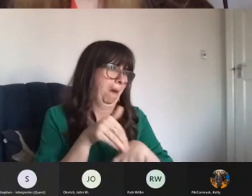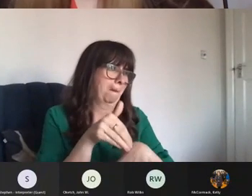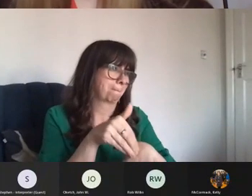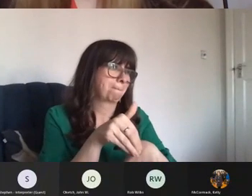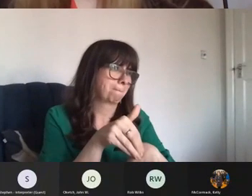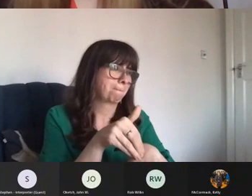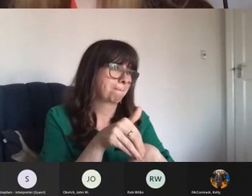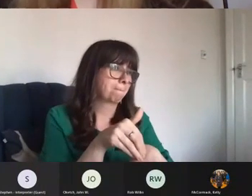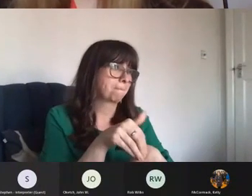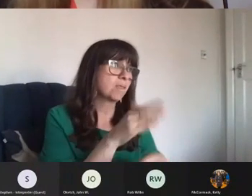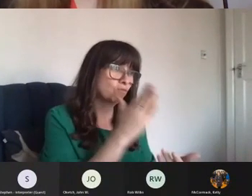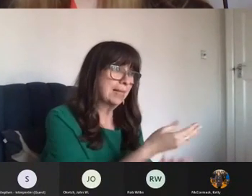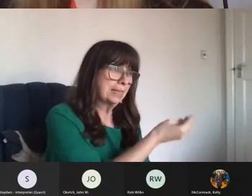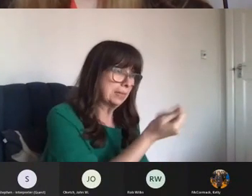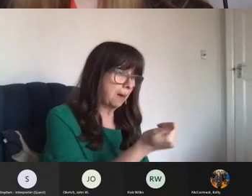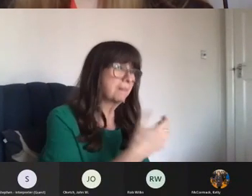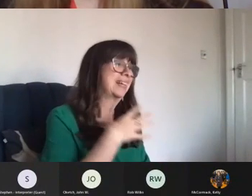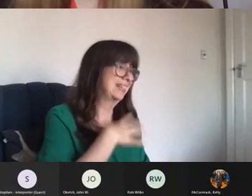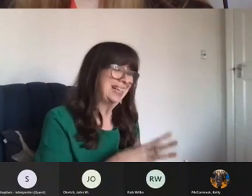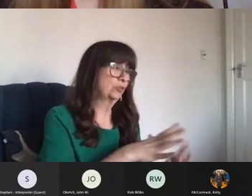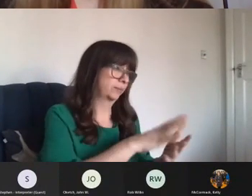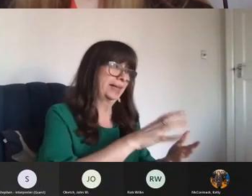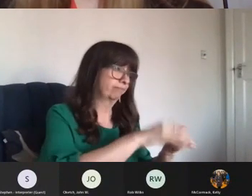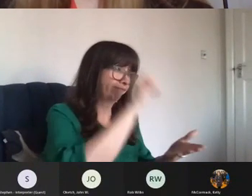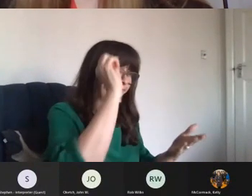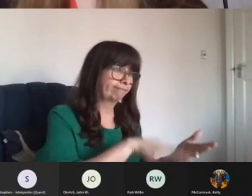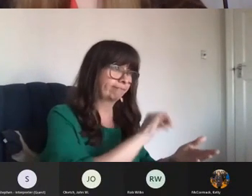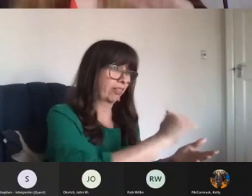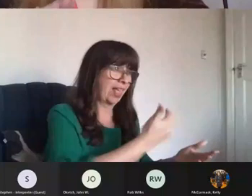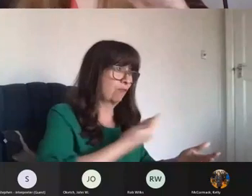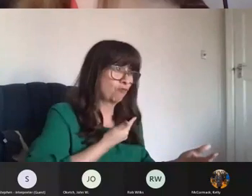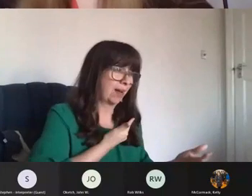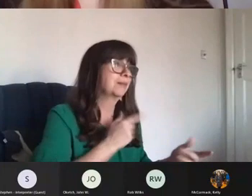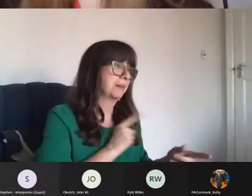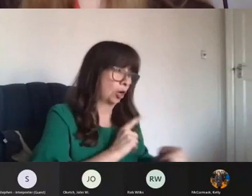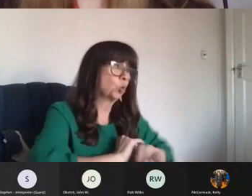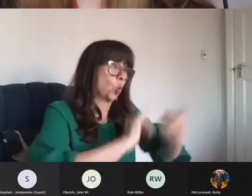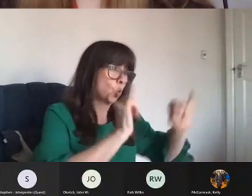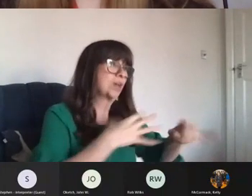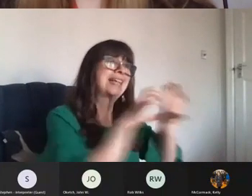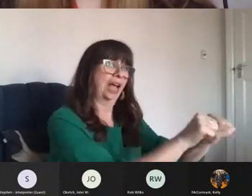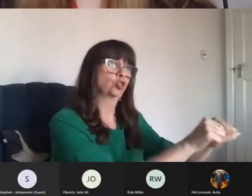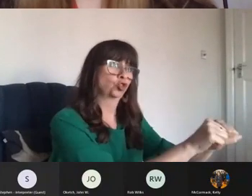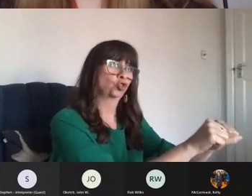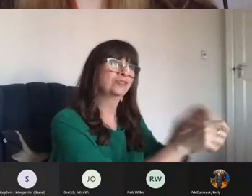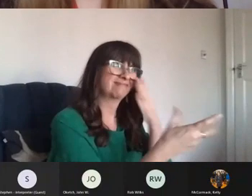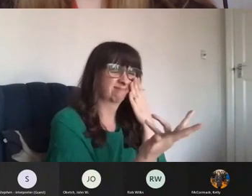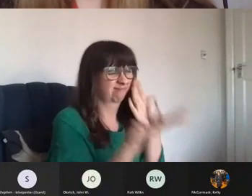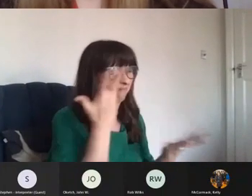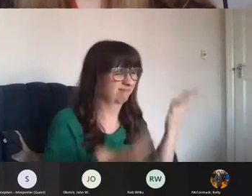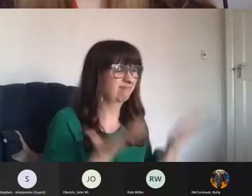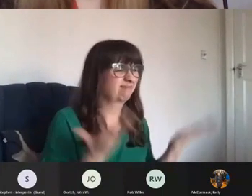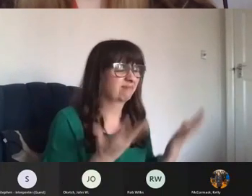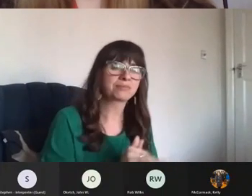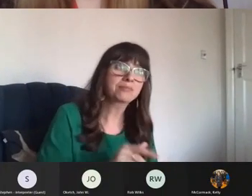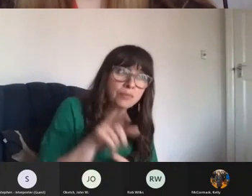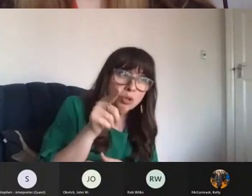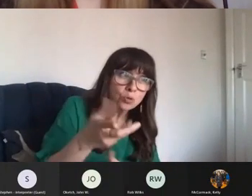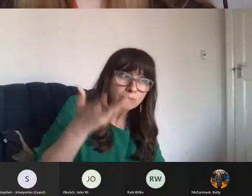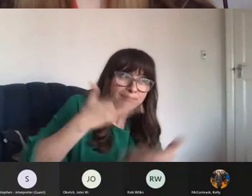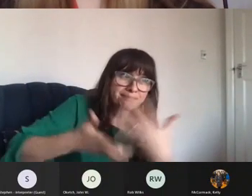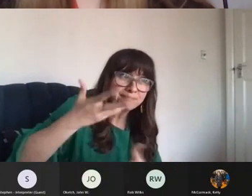who deserve to be behind bars actually getting there. So balance. I think what you've just